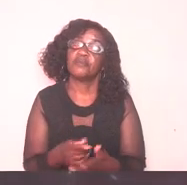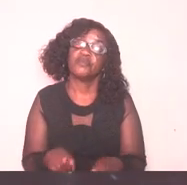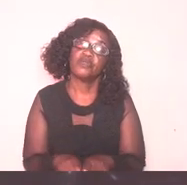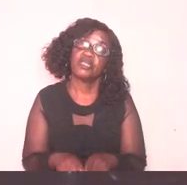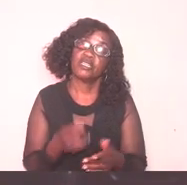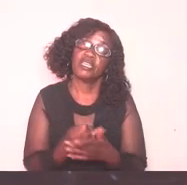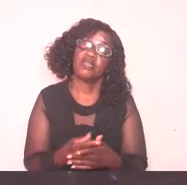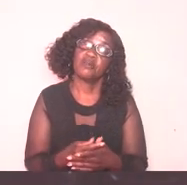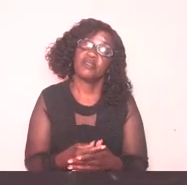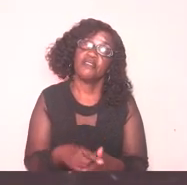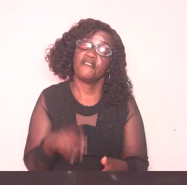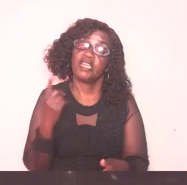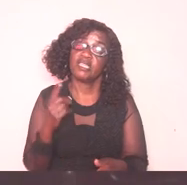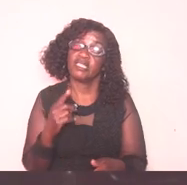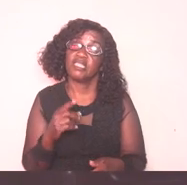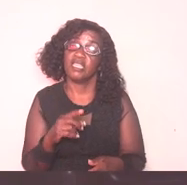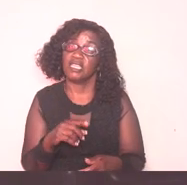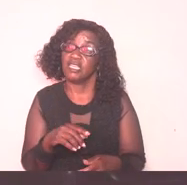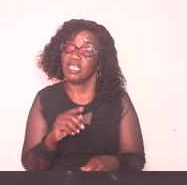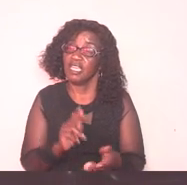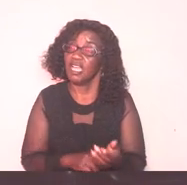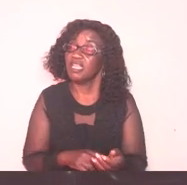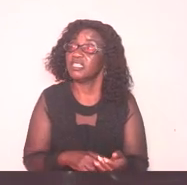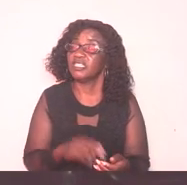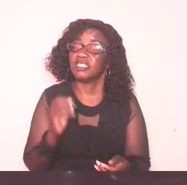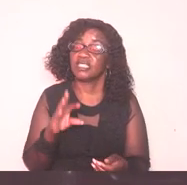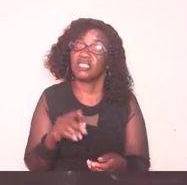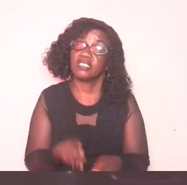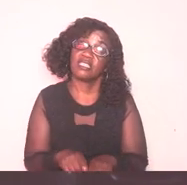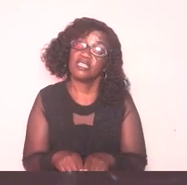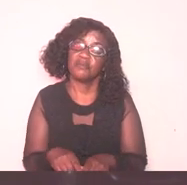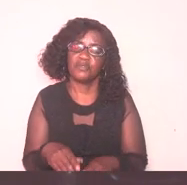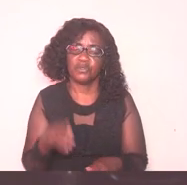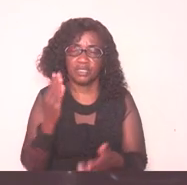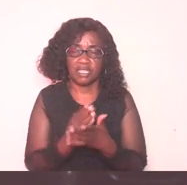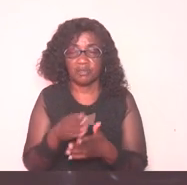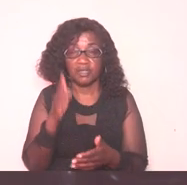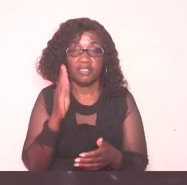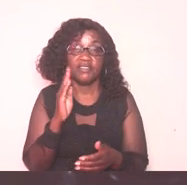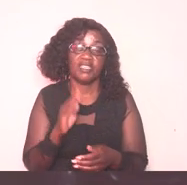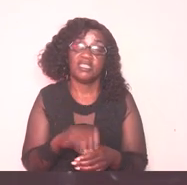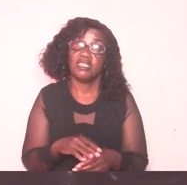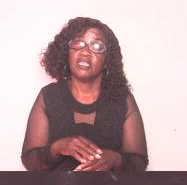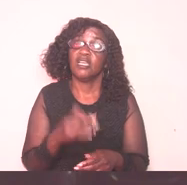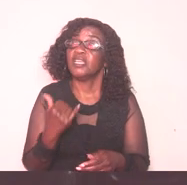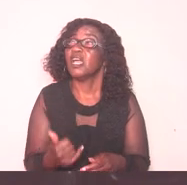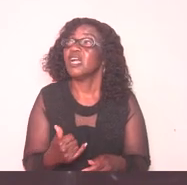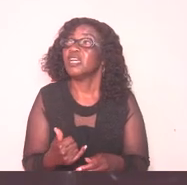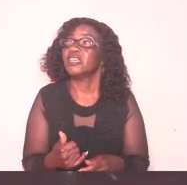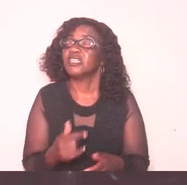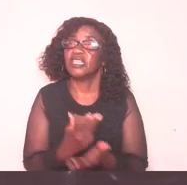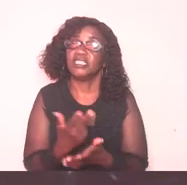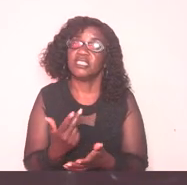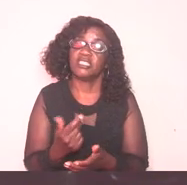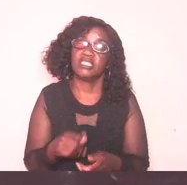for that first and subsequent phase of discovering their sexuality. Now, it is a fallacy to believe that those who are younger than 18 are not